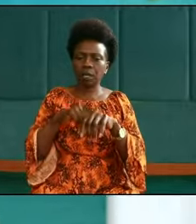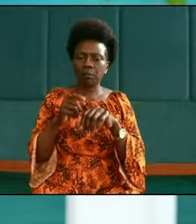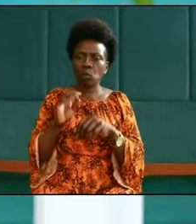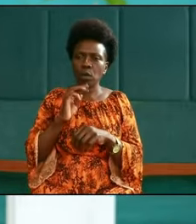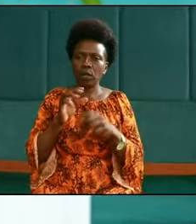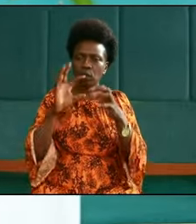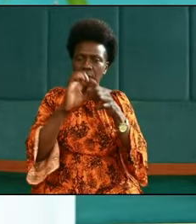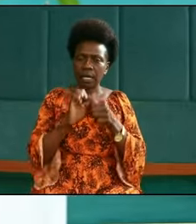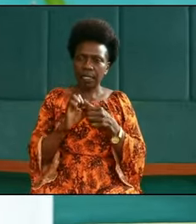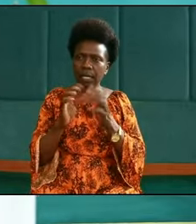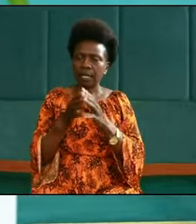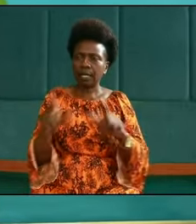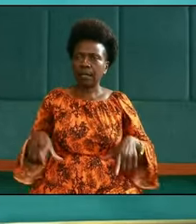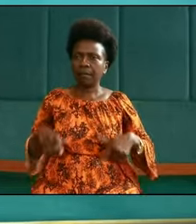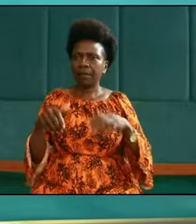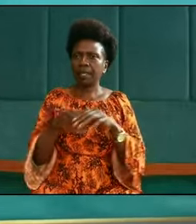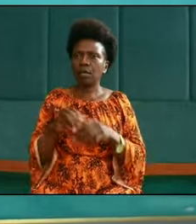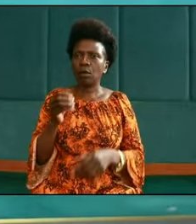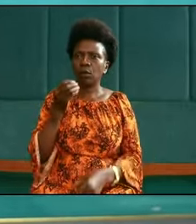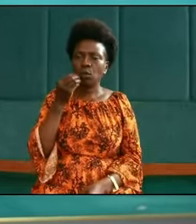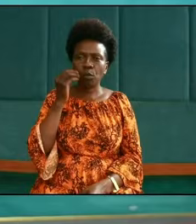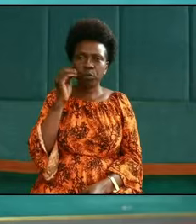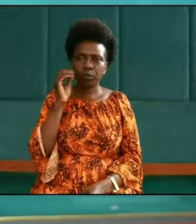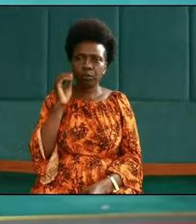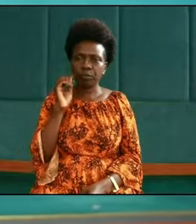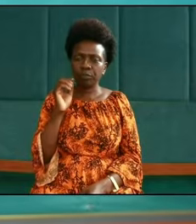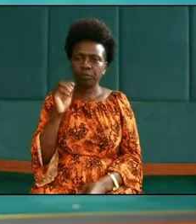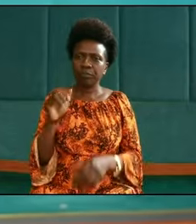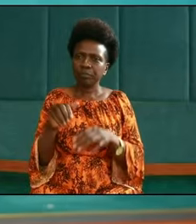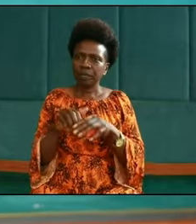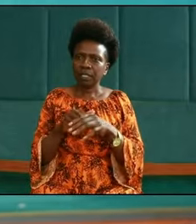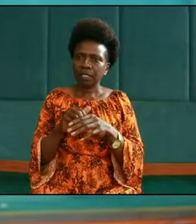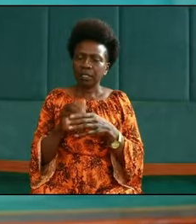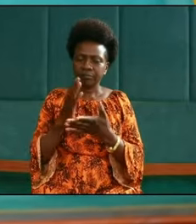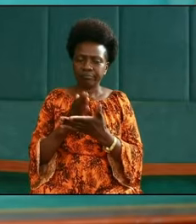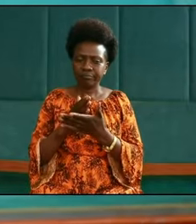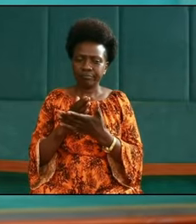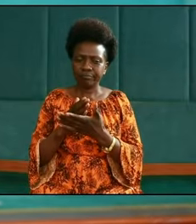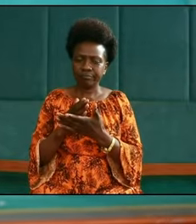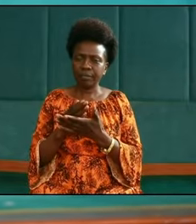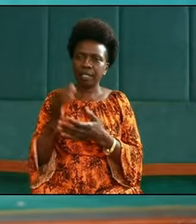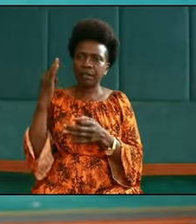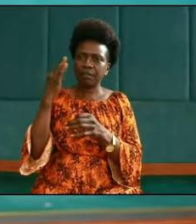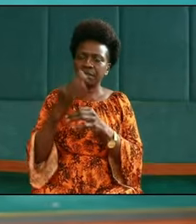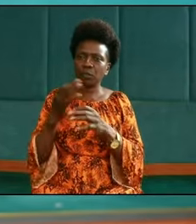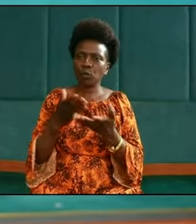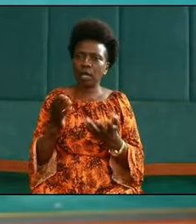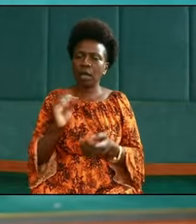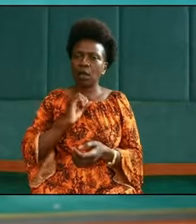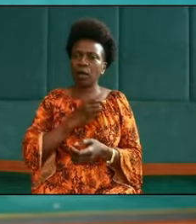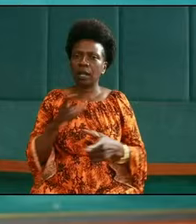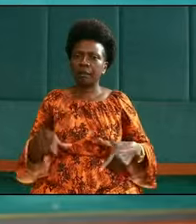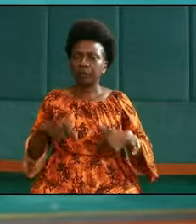unite and live in our home in this sincere living faith where our